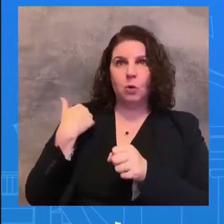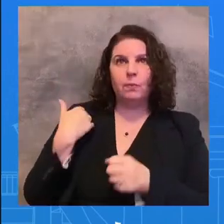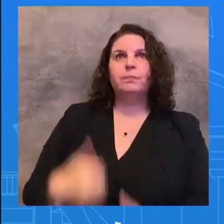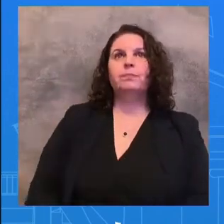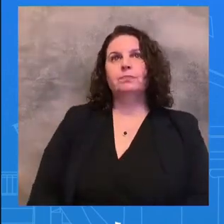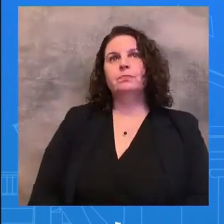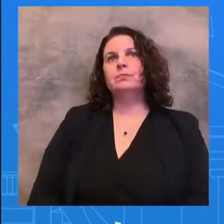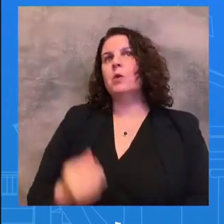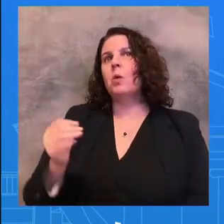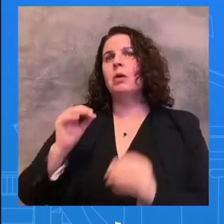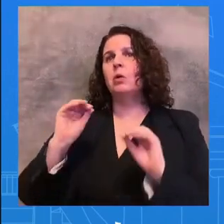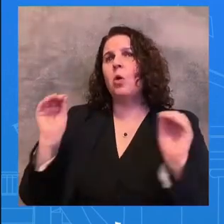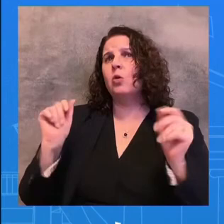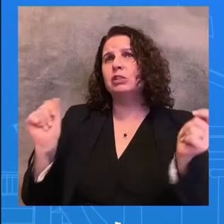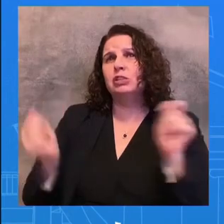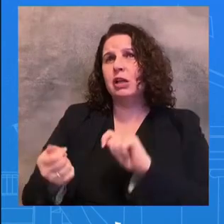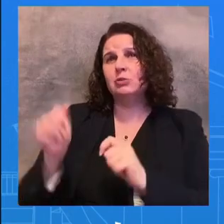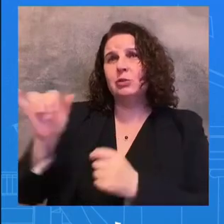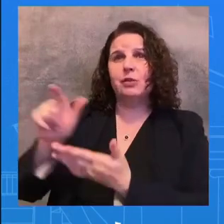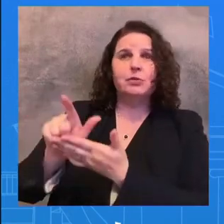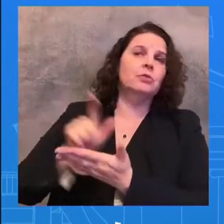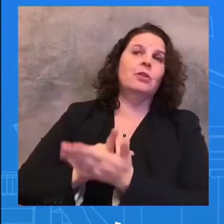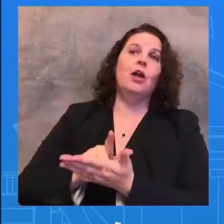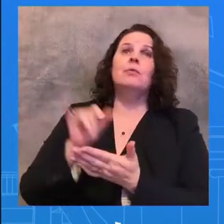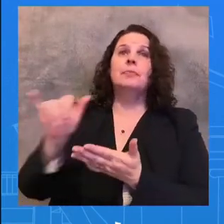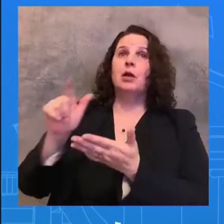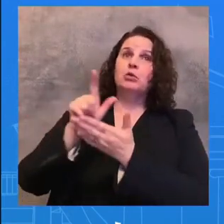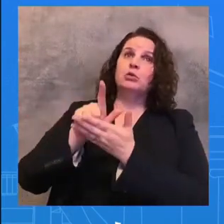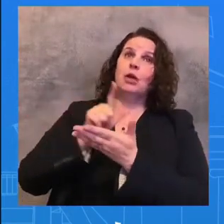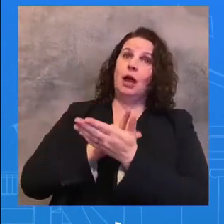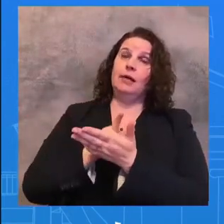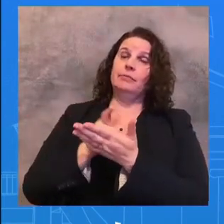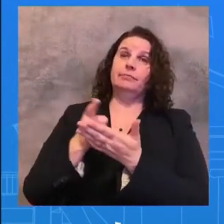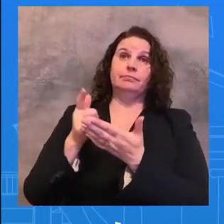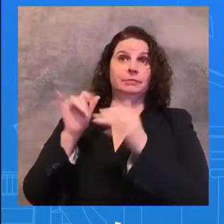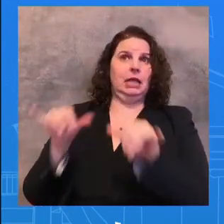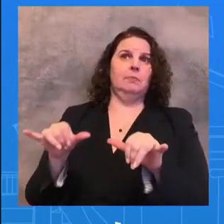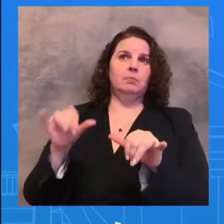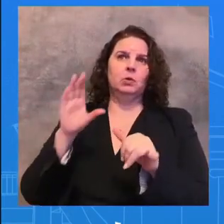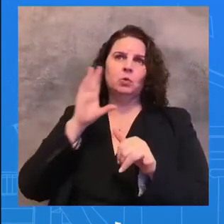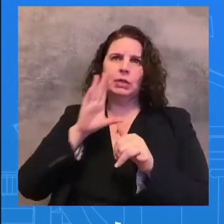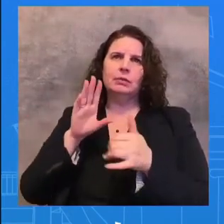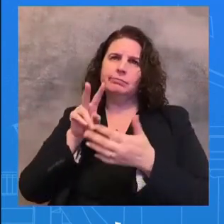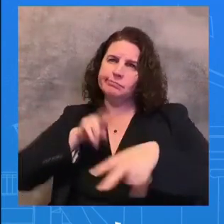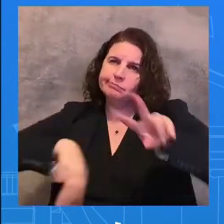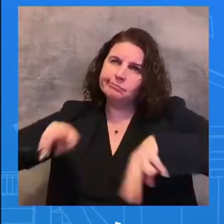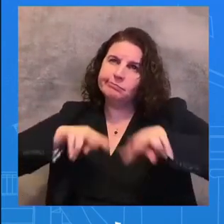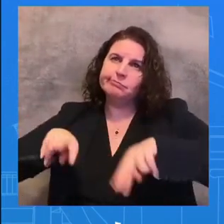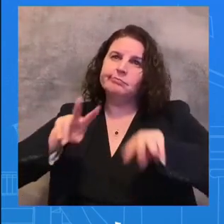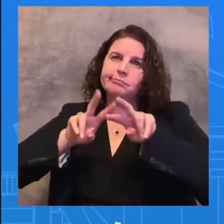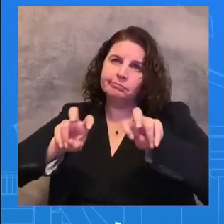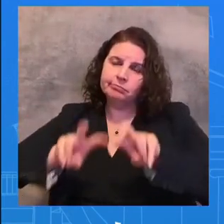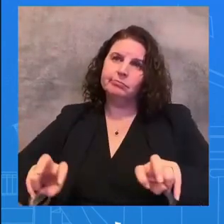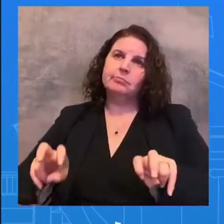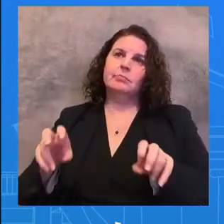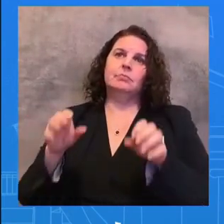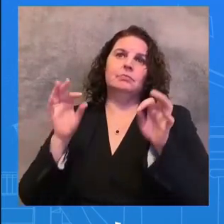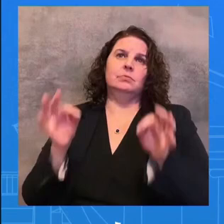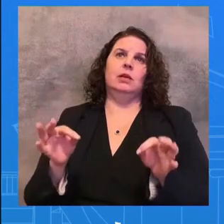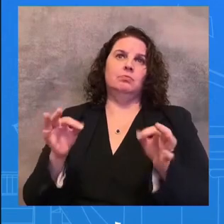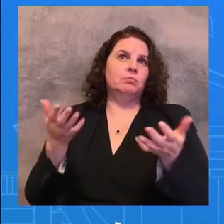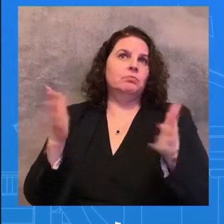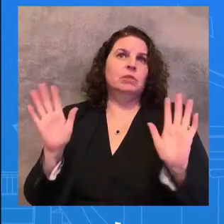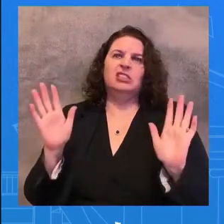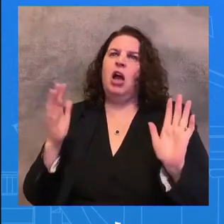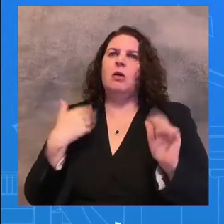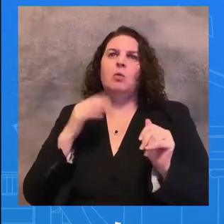eliminating that requirement, but obviously we're going to review that opinion. Just don't have anything to share at this time. I'm going to leave it to